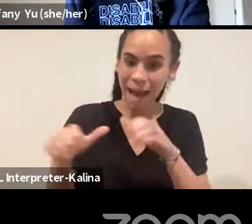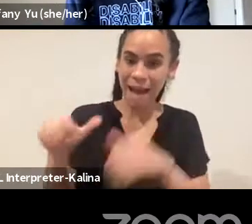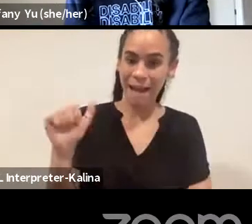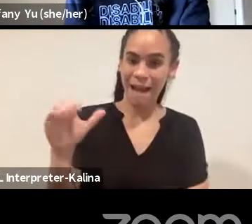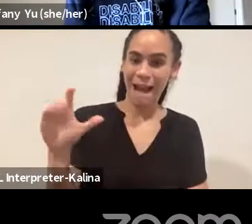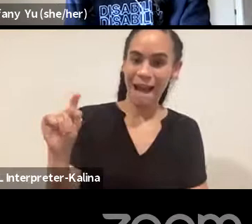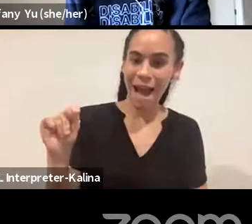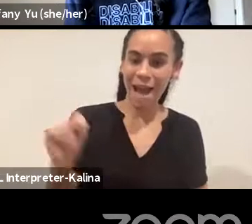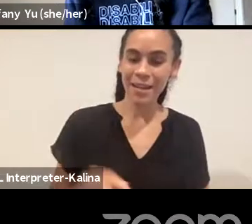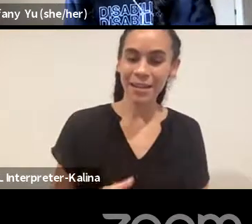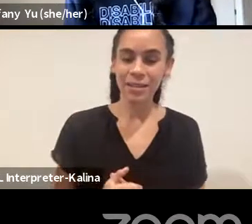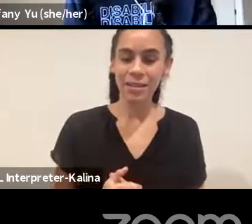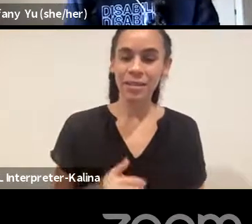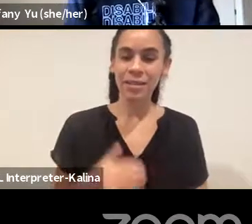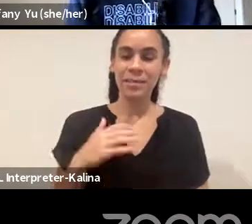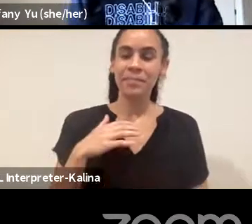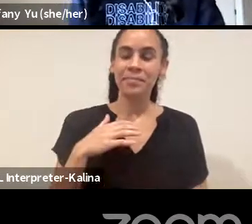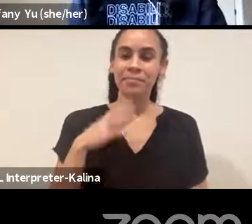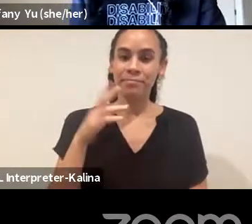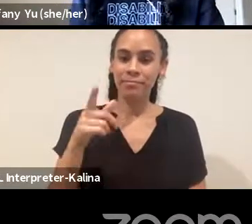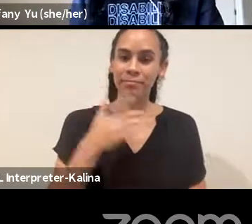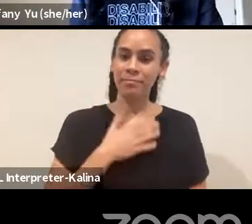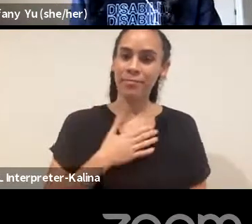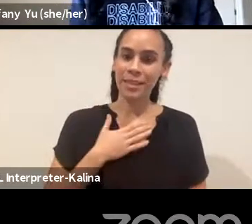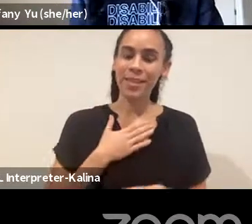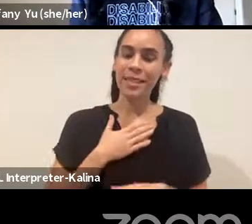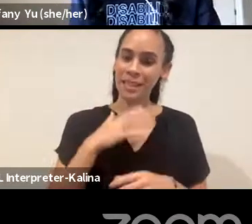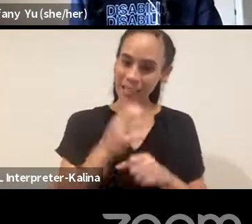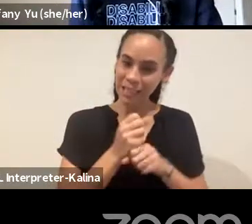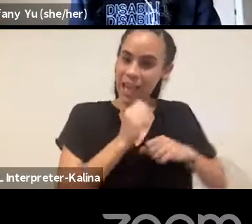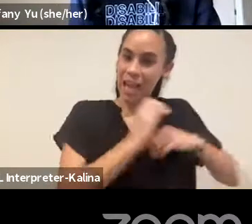get comfortable being uncomfortable.